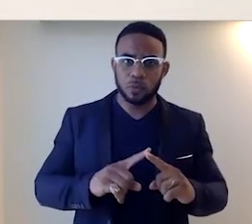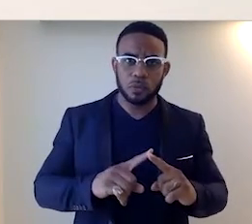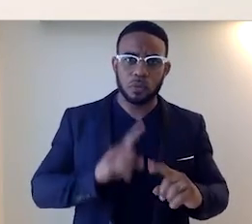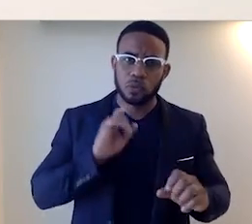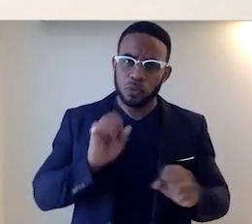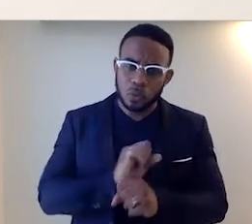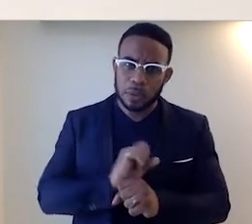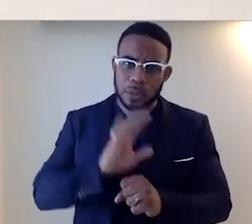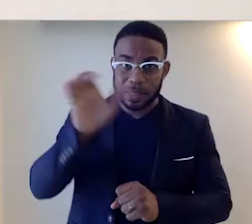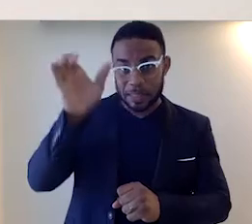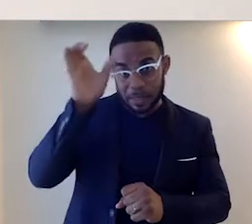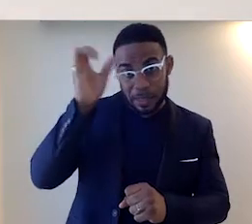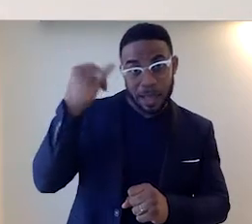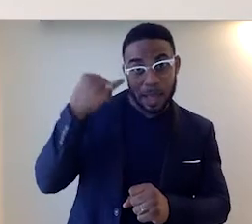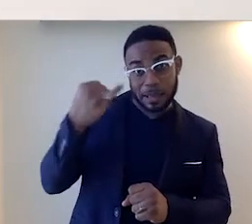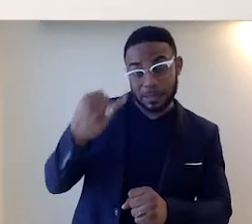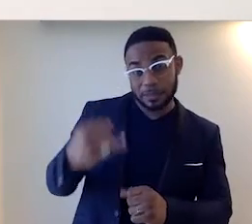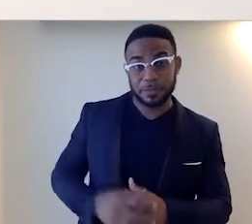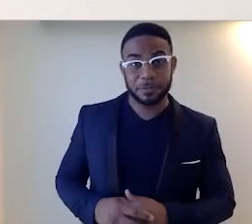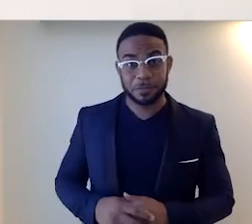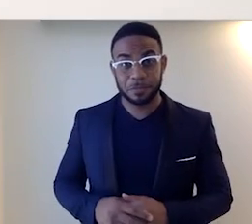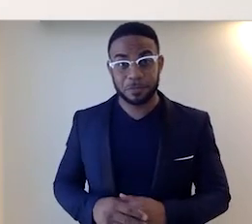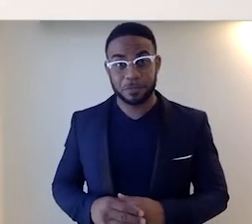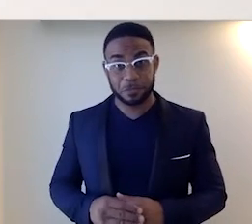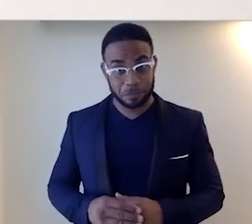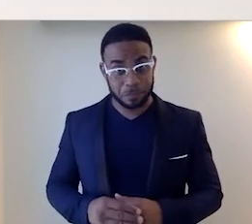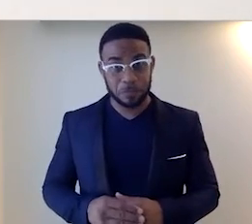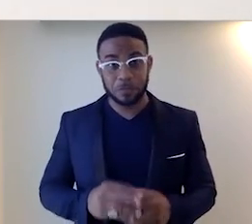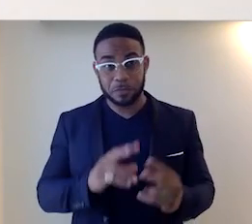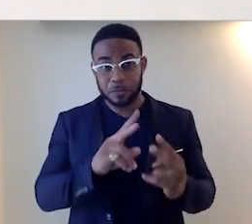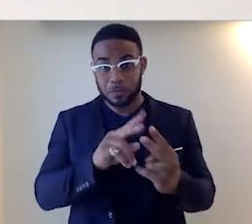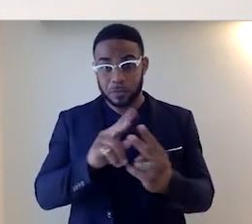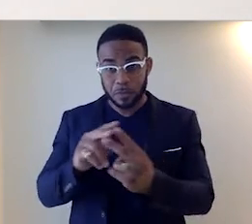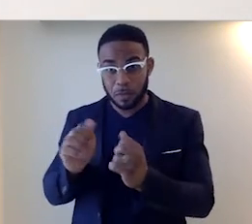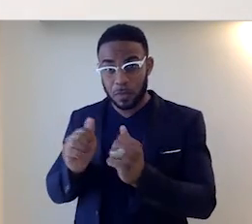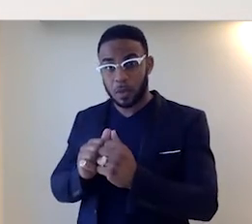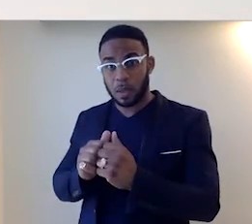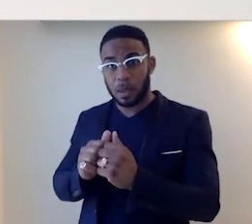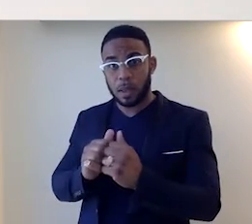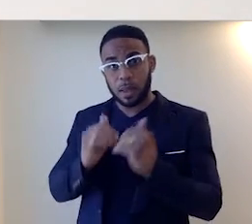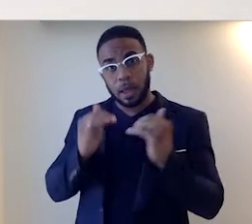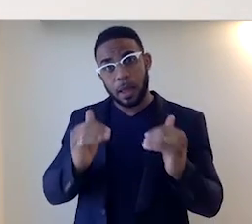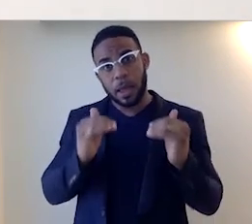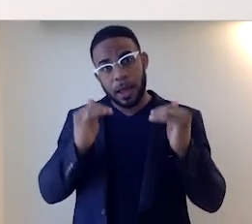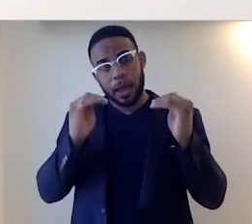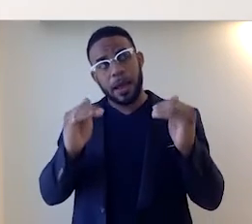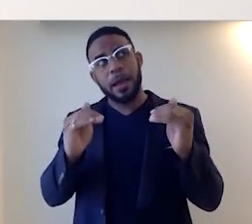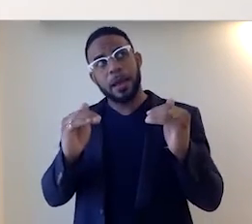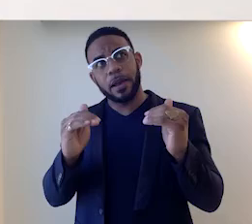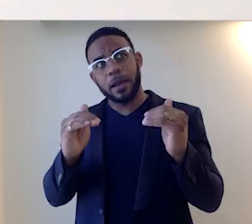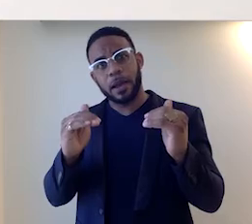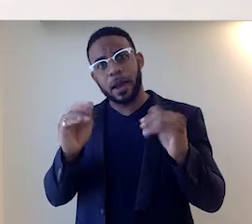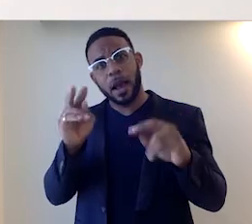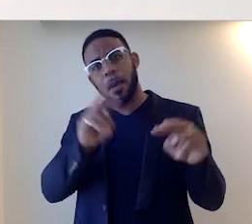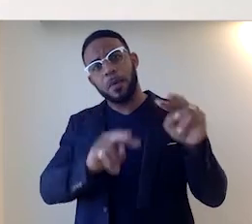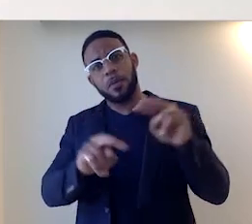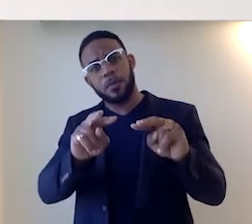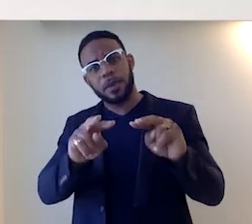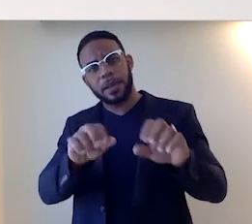thoroughly conceptualize ideas. Coupled with higher